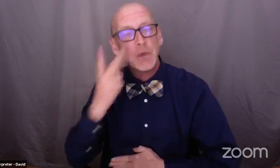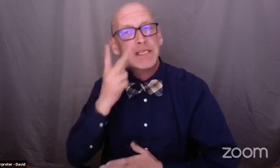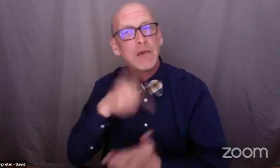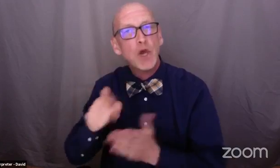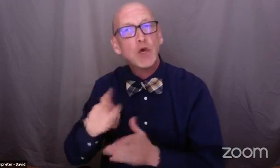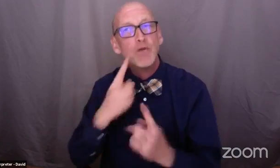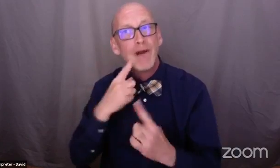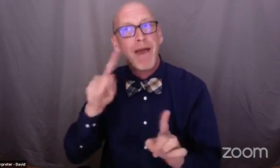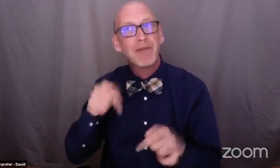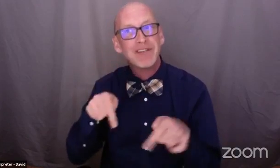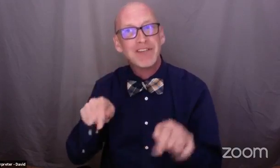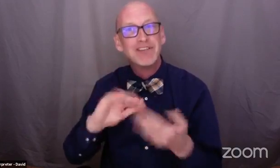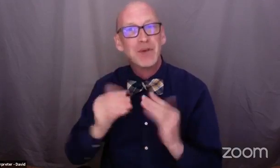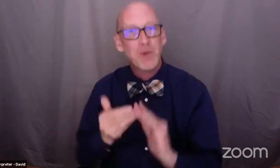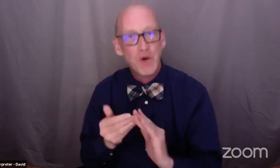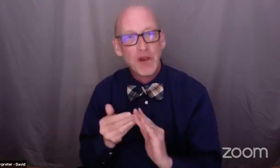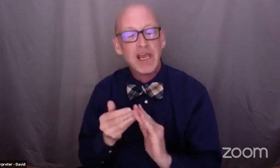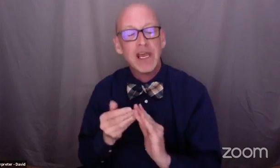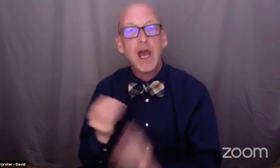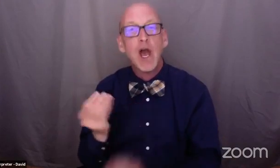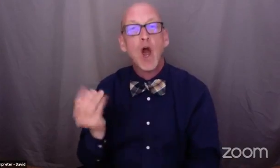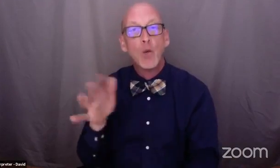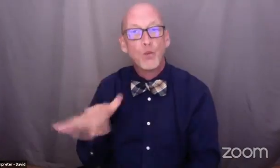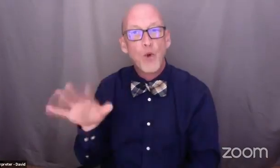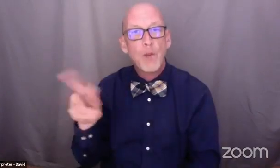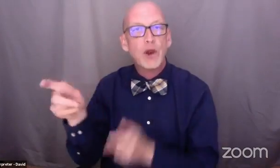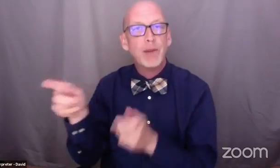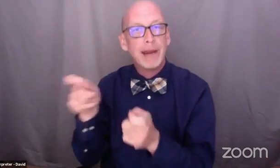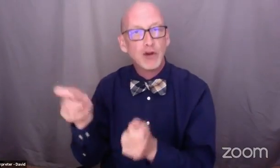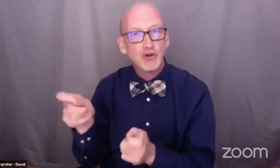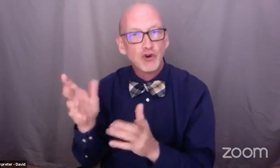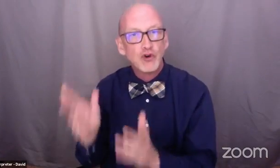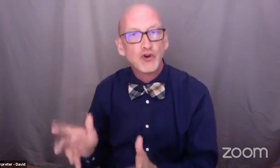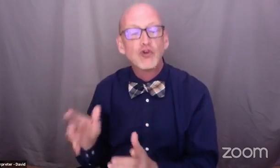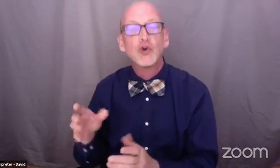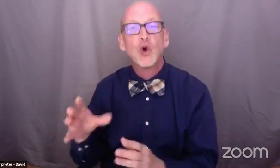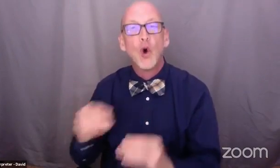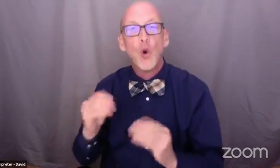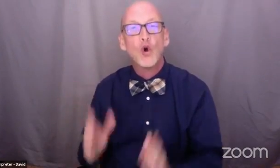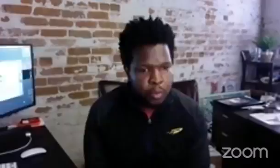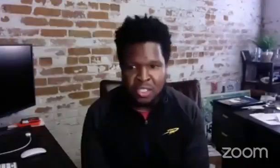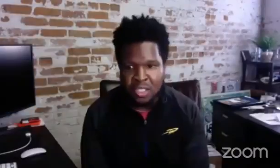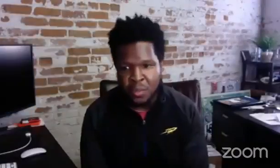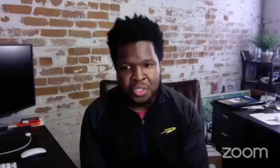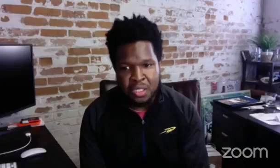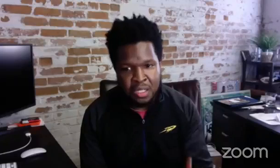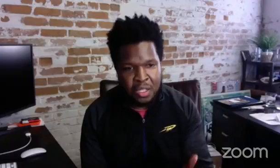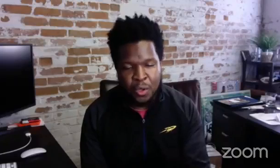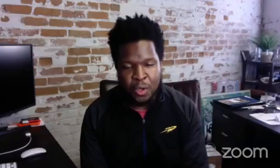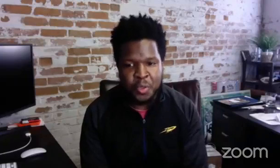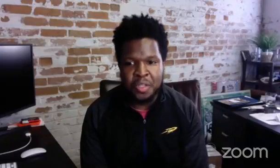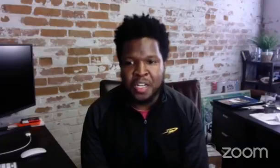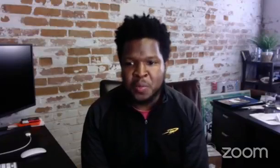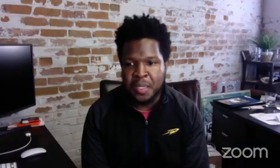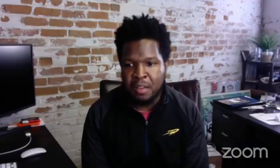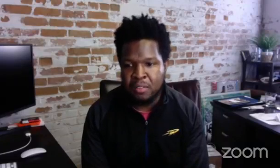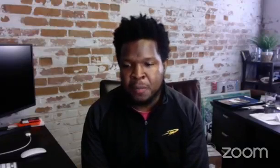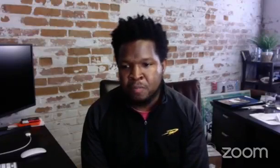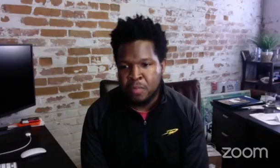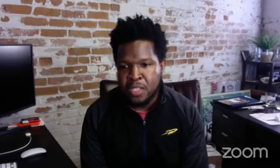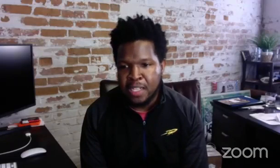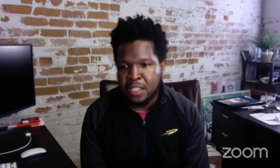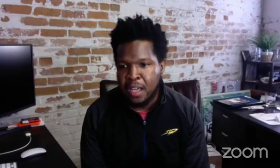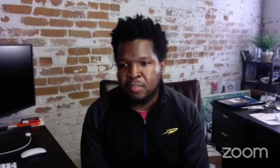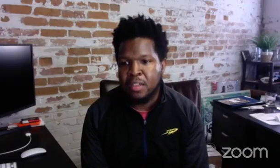community. A real estate developer, property manager, owner of art restoration and construction, which she co-owns with her husband,